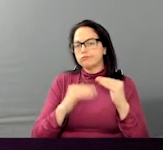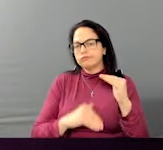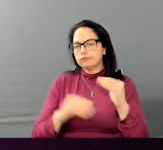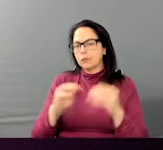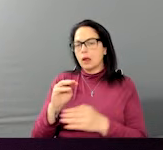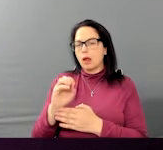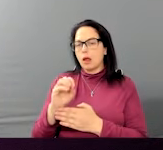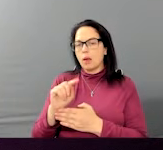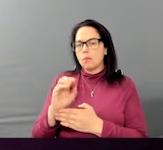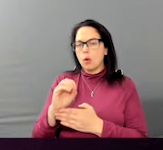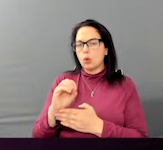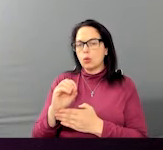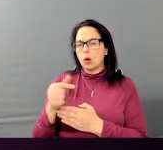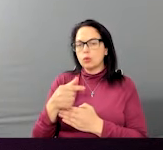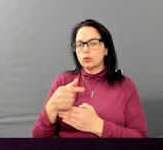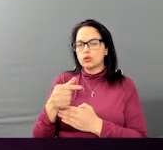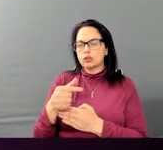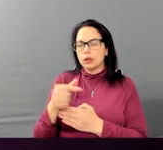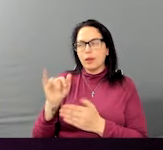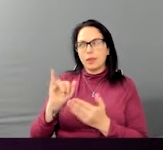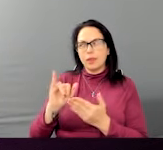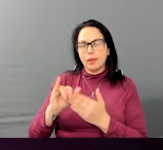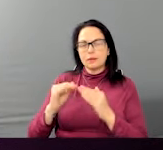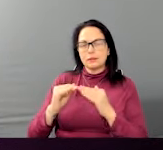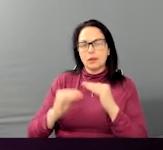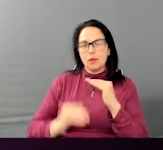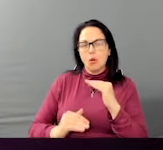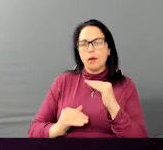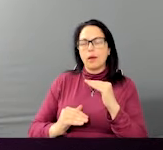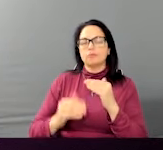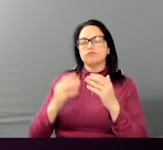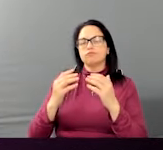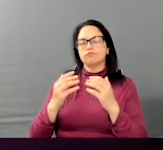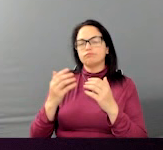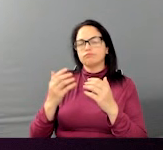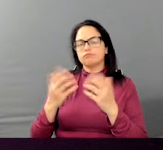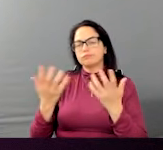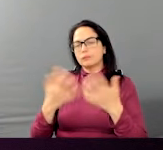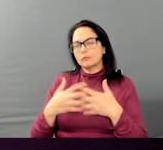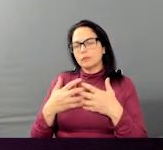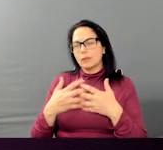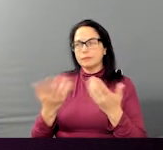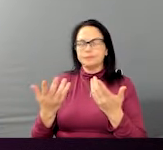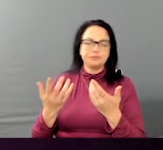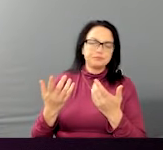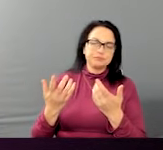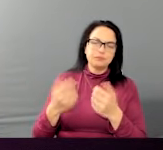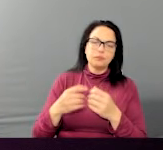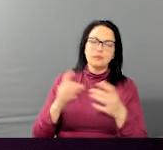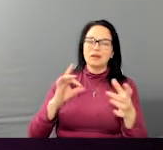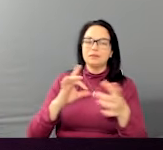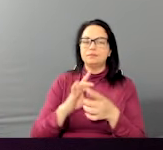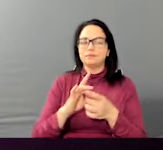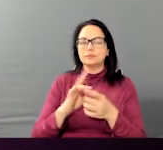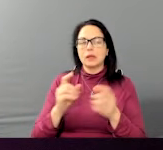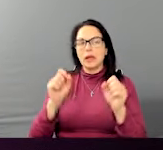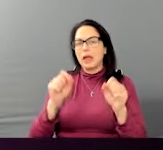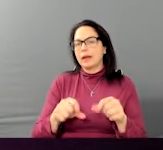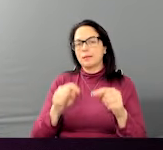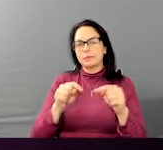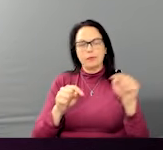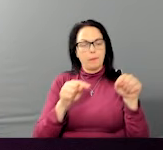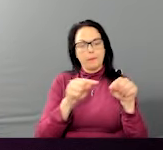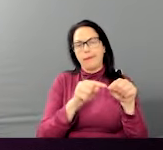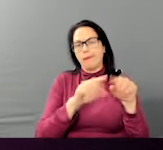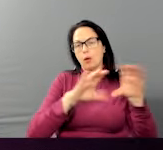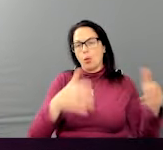G, like that's a very low-end device on a 3G connection in Hong Kong going all the way to Dallas. It still gets the site up